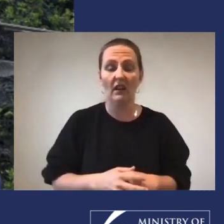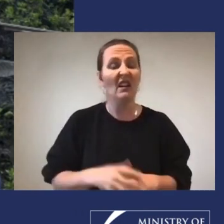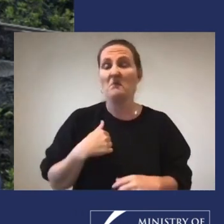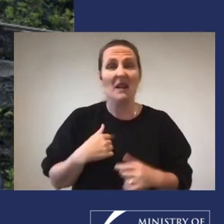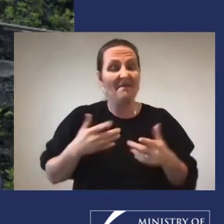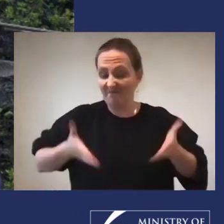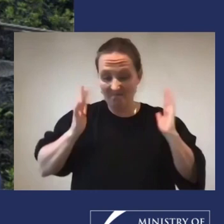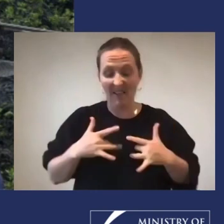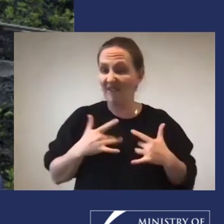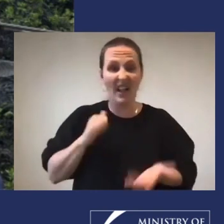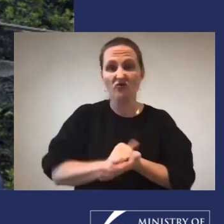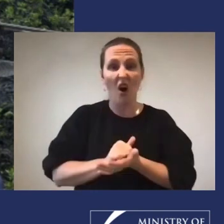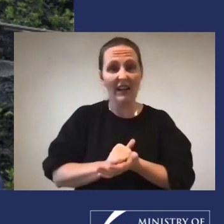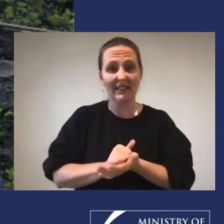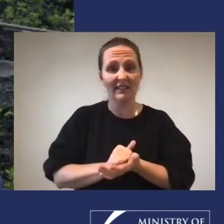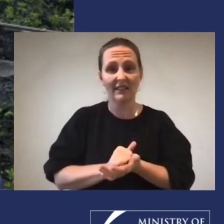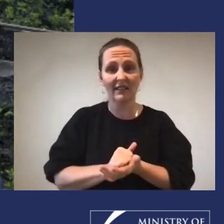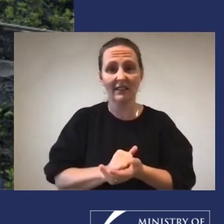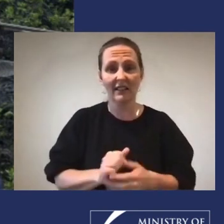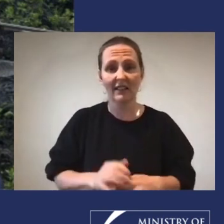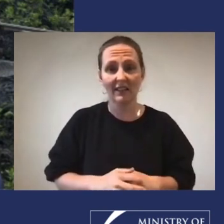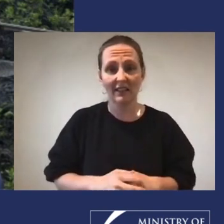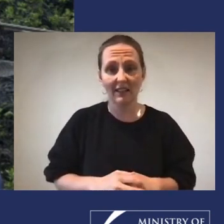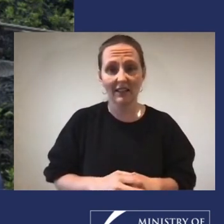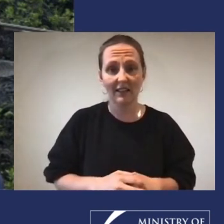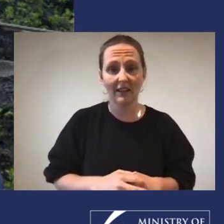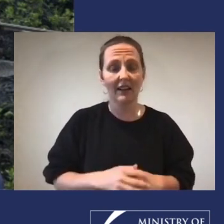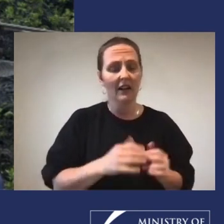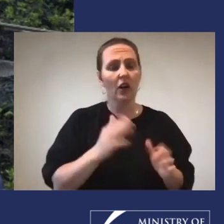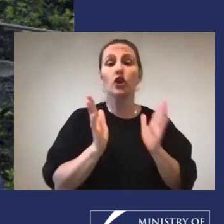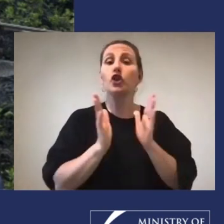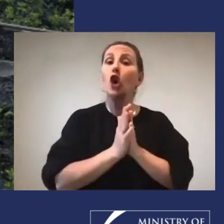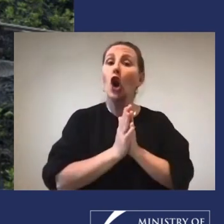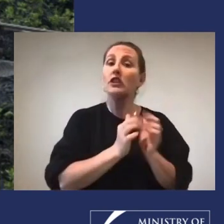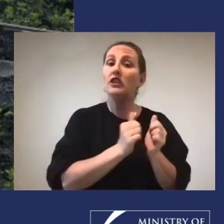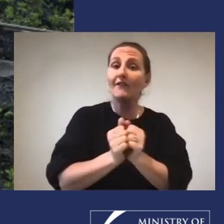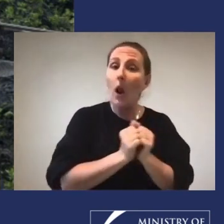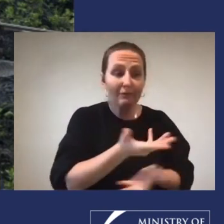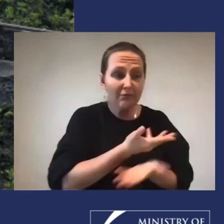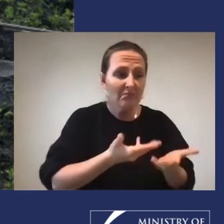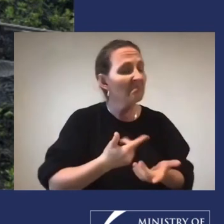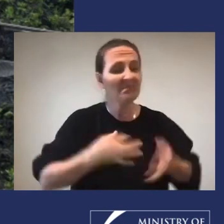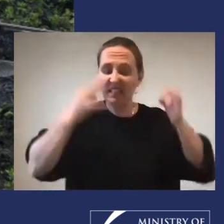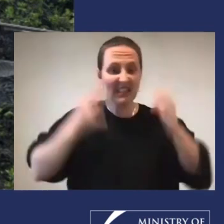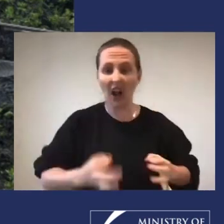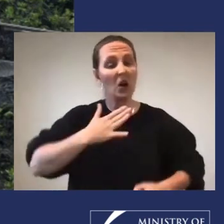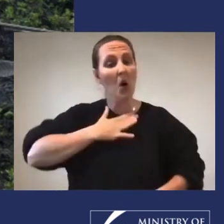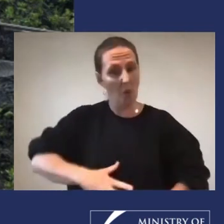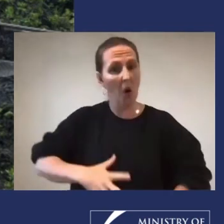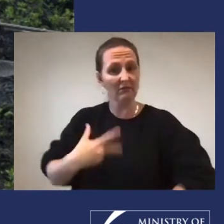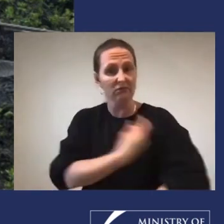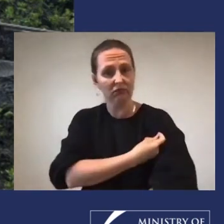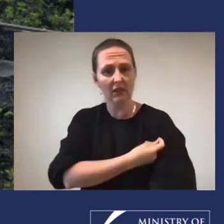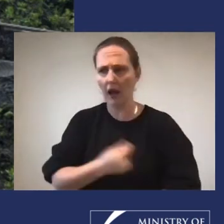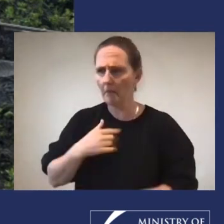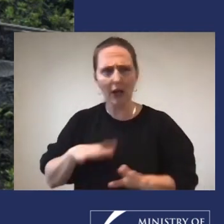know, straight from a fellowship, but just straight thinking, not right, I'm going to go and get this vaccine. So I came home, my children were going, Mom, but you see, you're not going to get